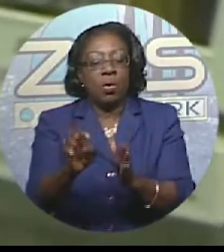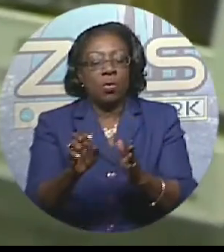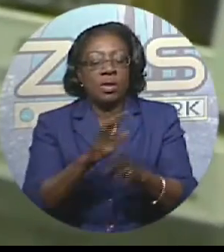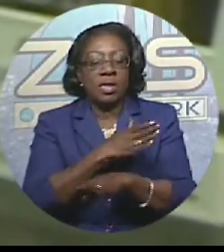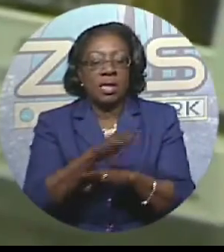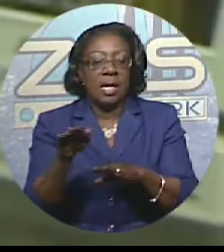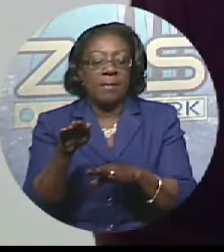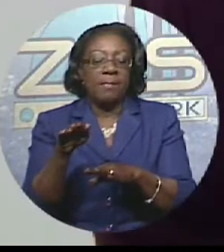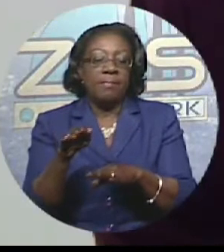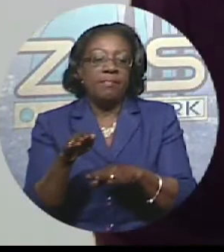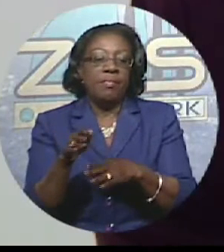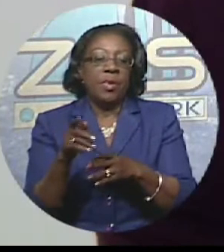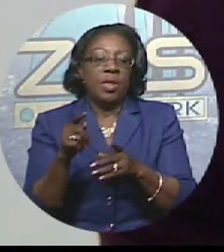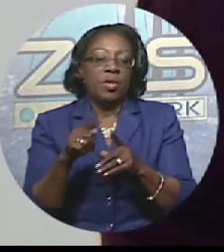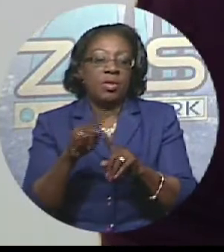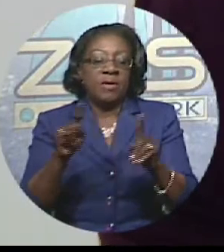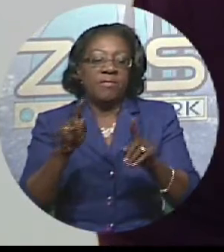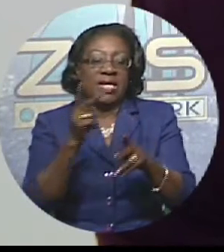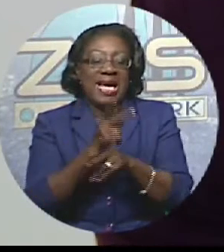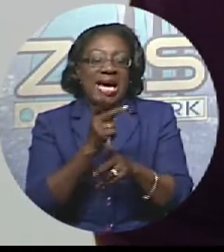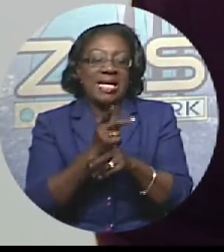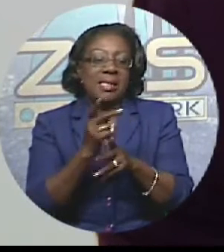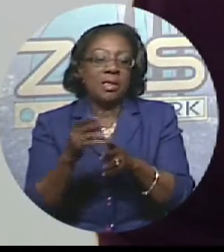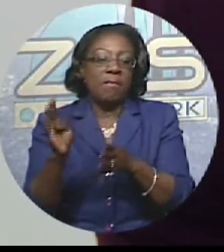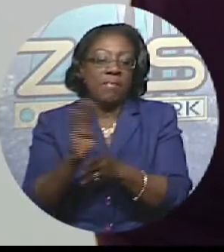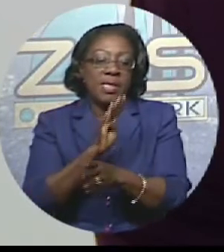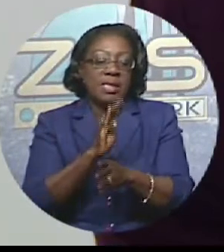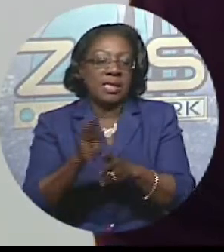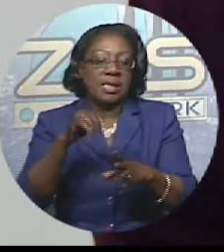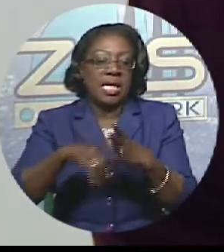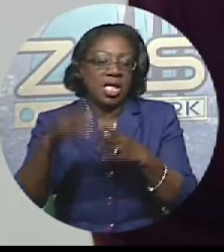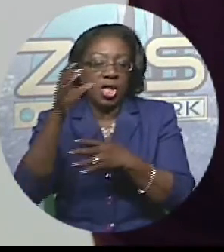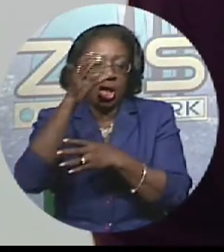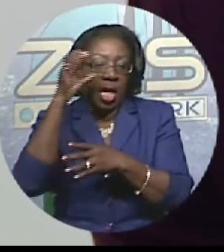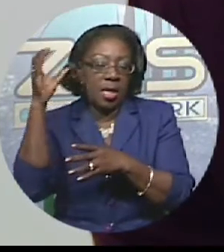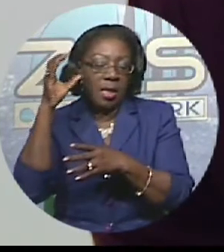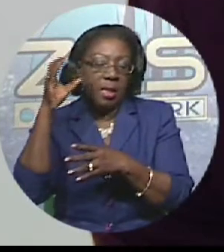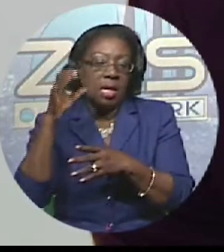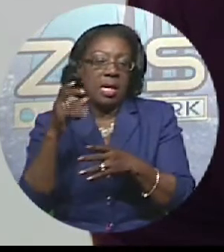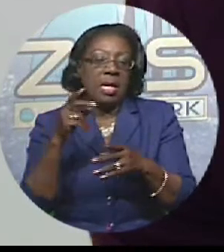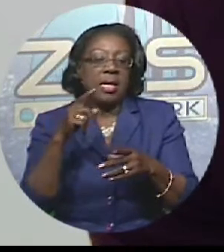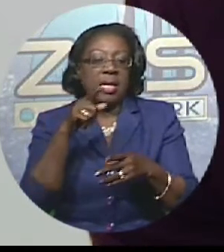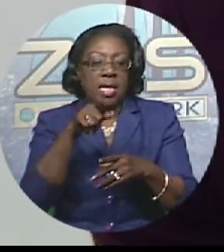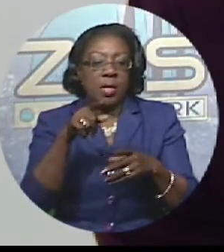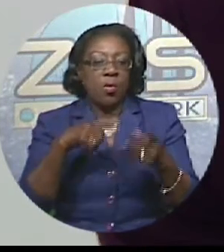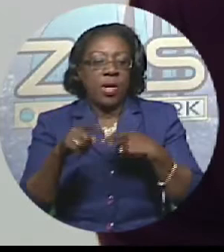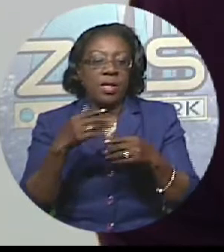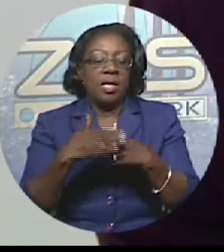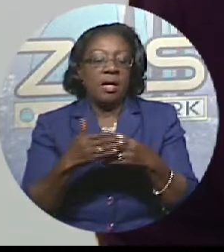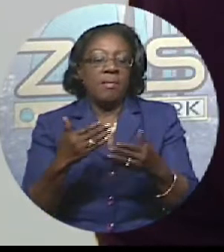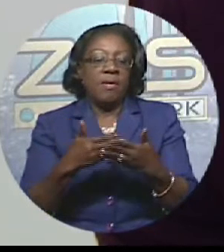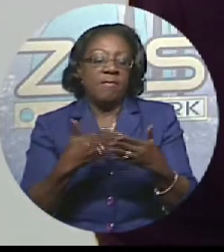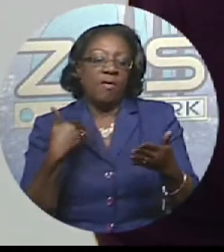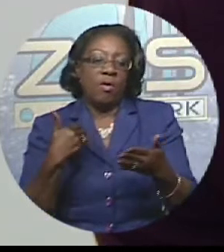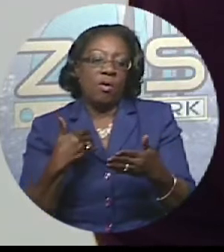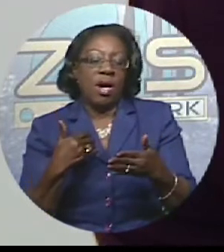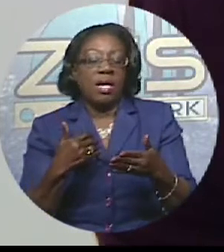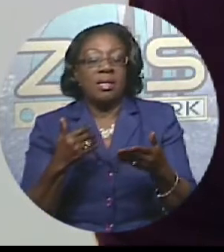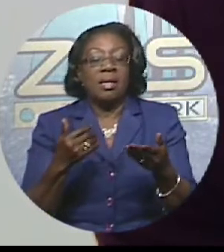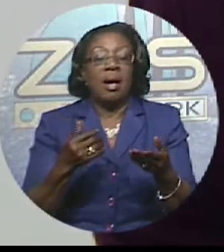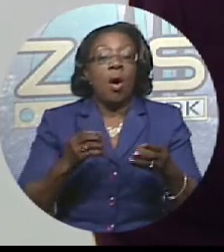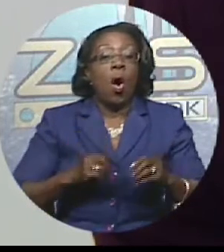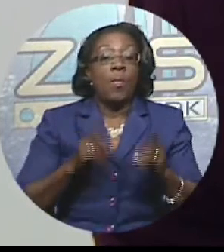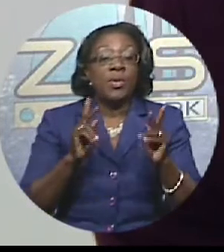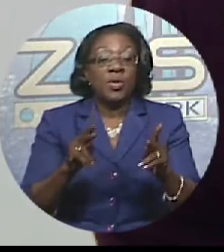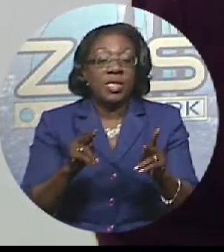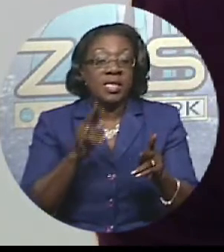of the average Bahamian. And I've attended the Canton Fair on 3 occasions. The opportunities that you can find is unbelievable. And I